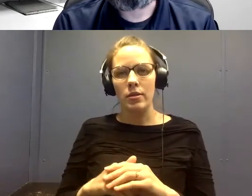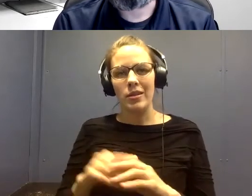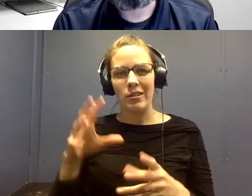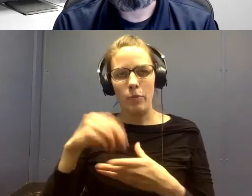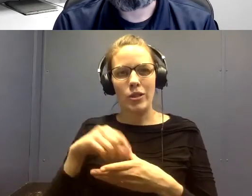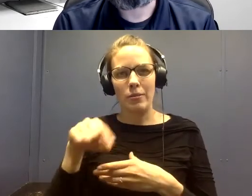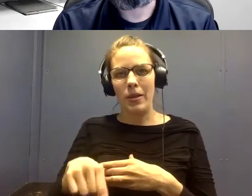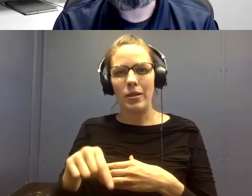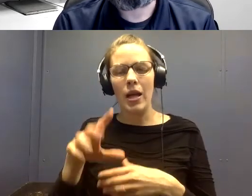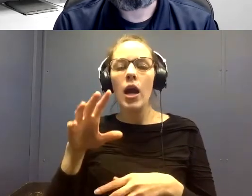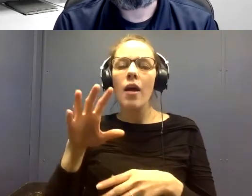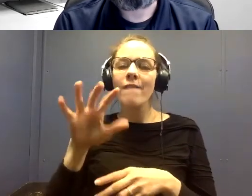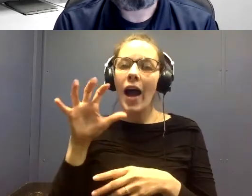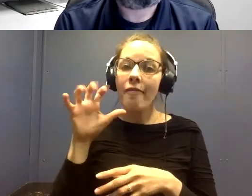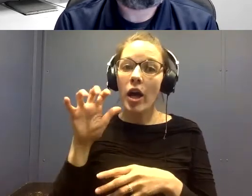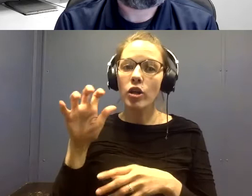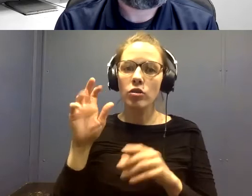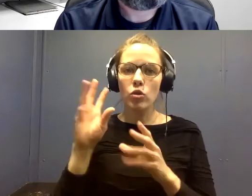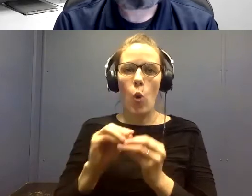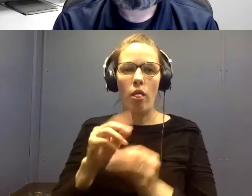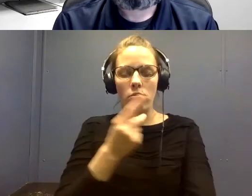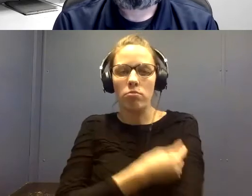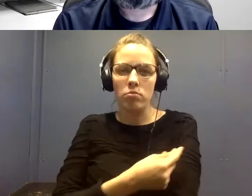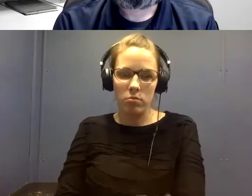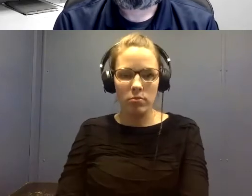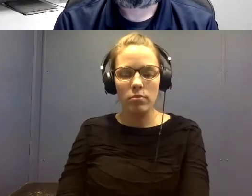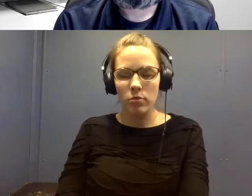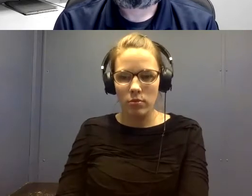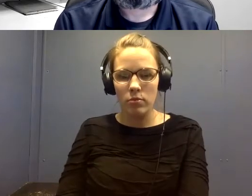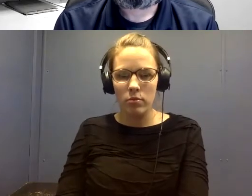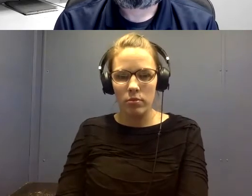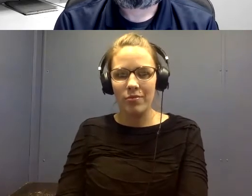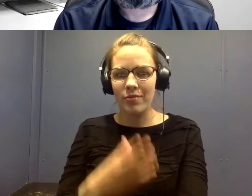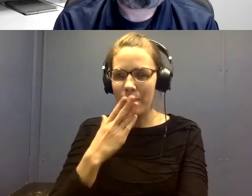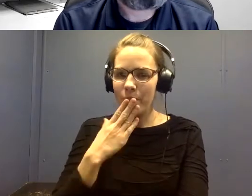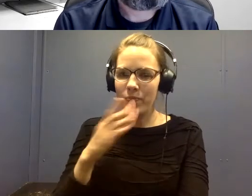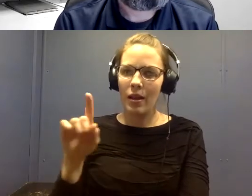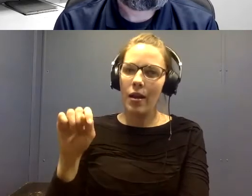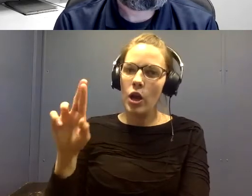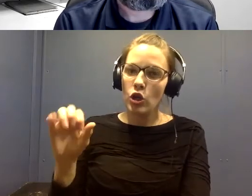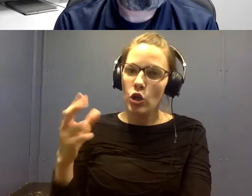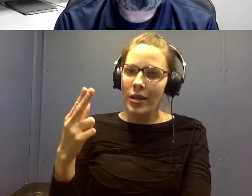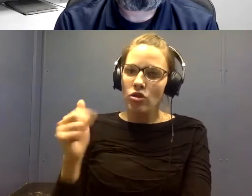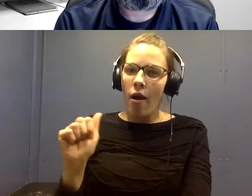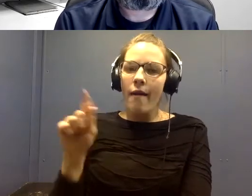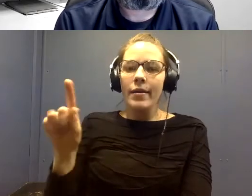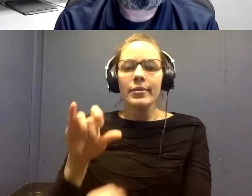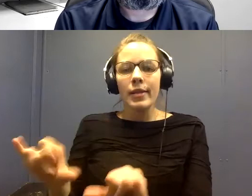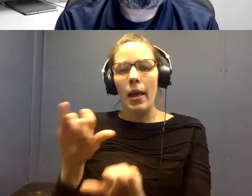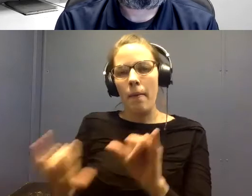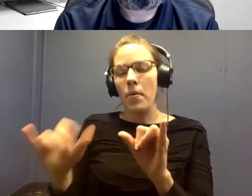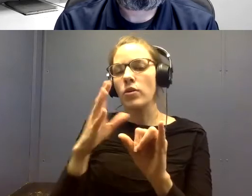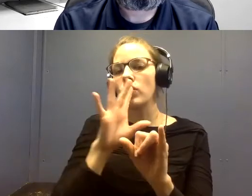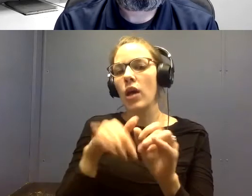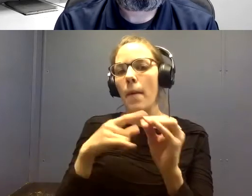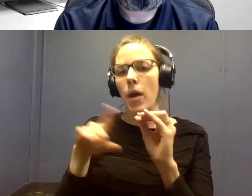participate, employees and contractors that are on site every day. So. Thank you. And then Trisha, same thing. I think you talked a little bit about